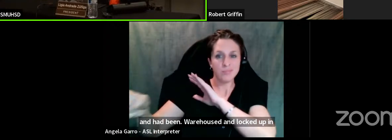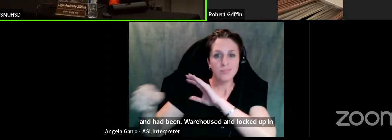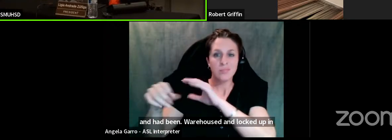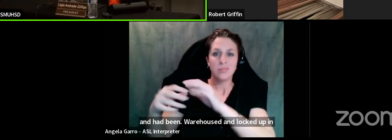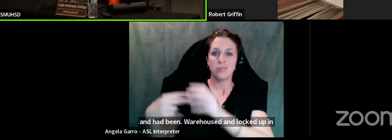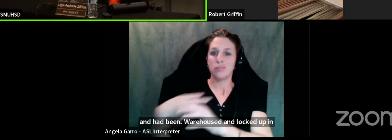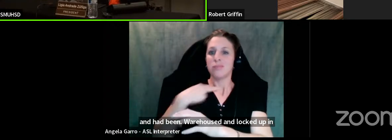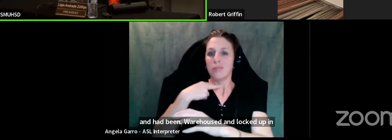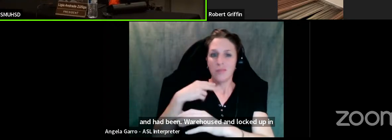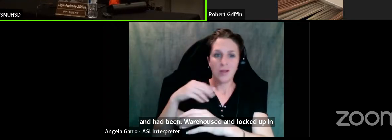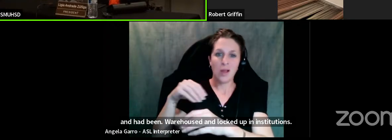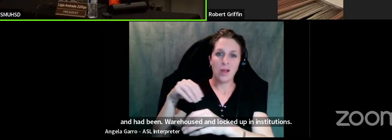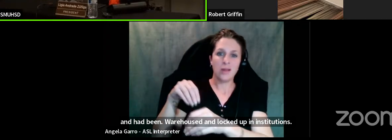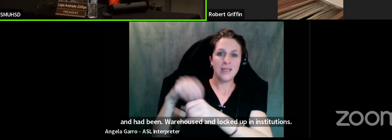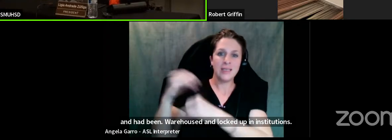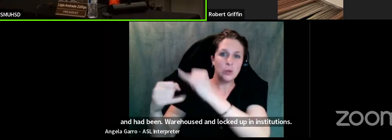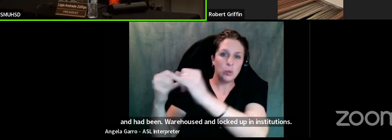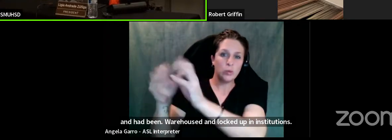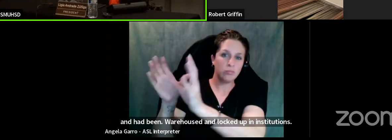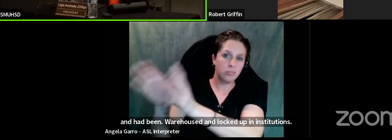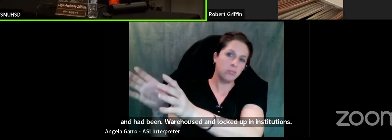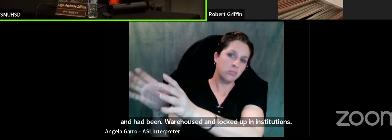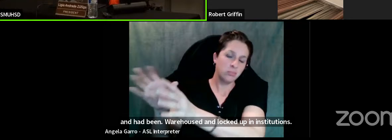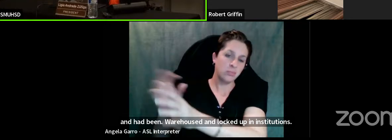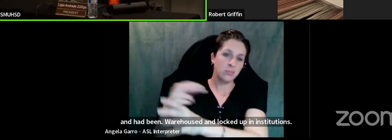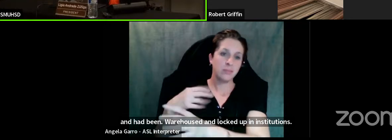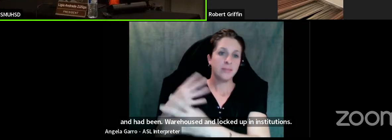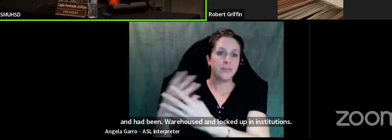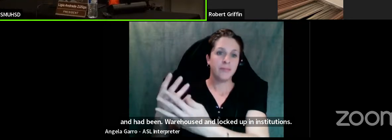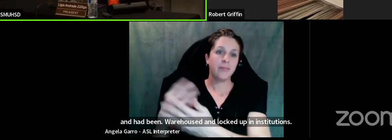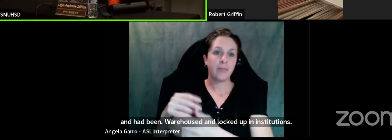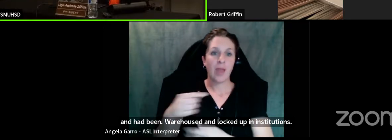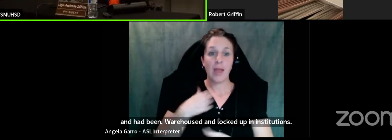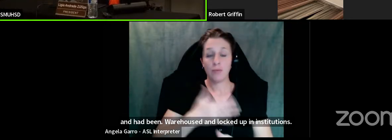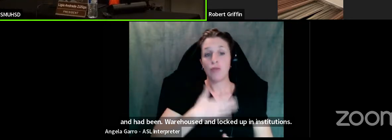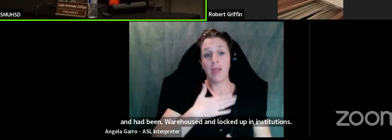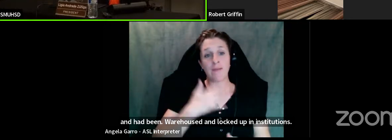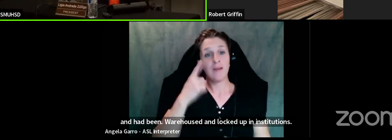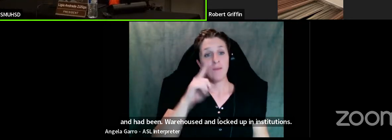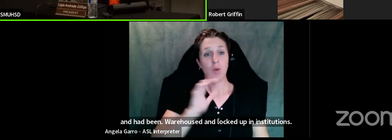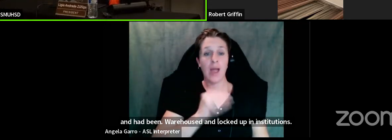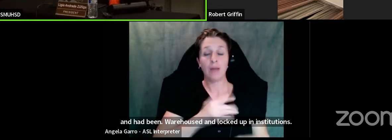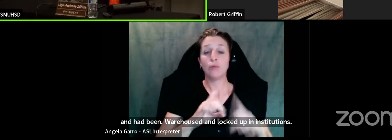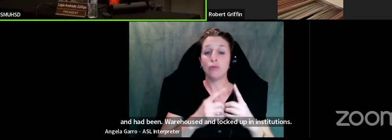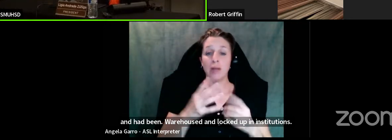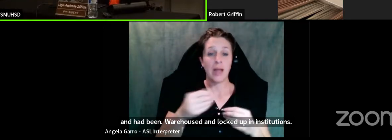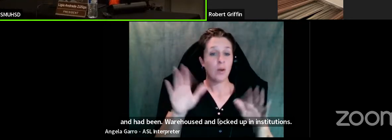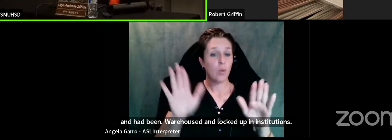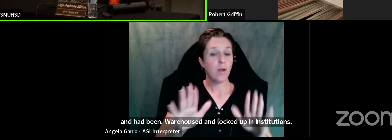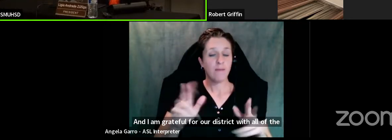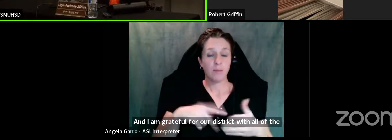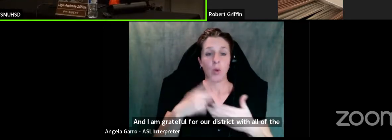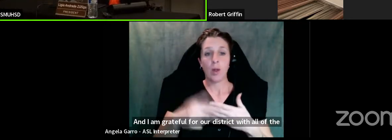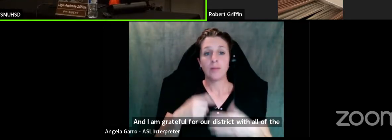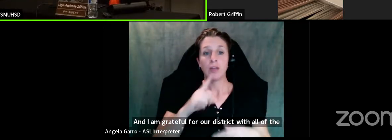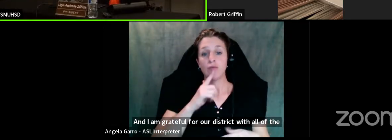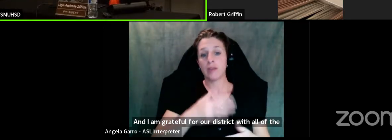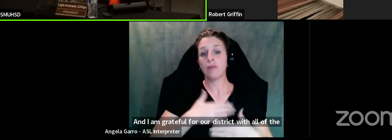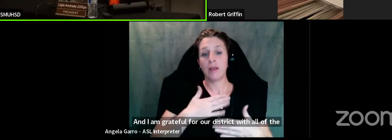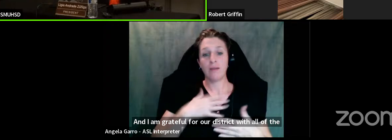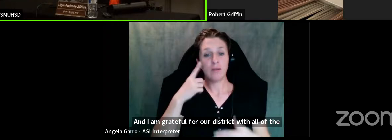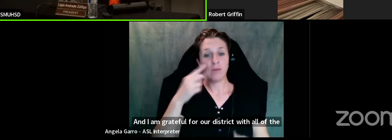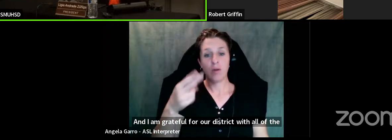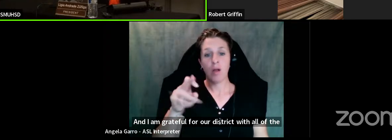institutions. And I am grateful for our district with all of the wonderful programs that we have. I'm very grateful for Holly Wade and